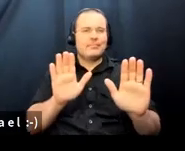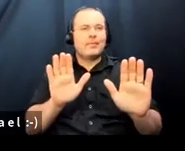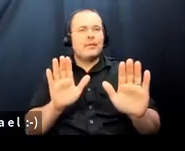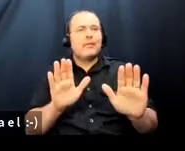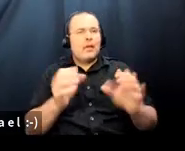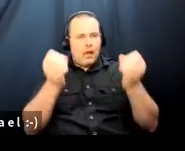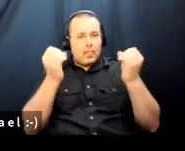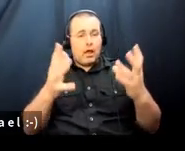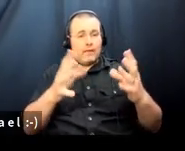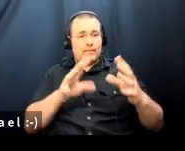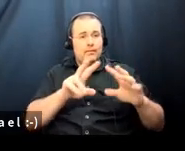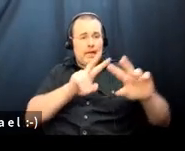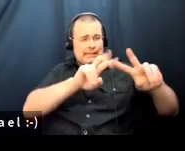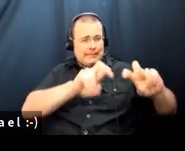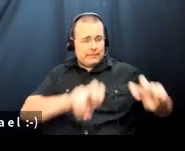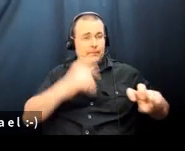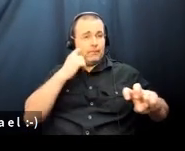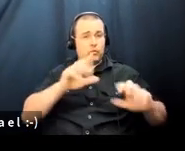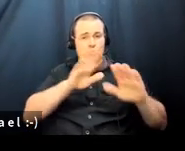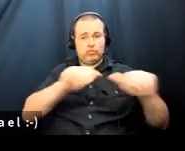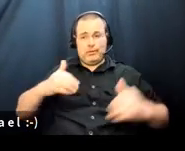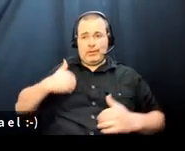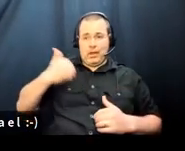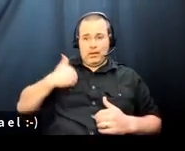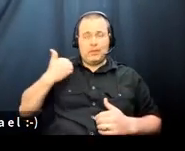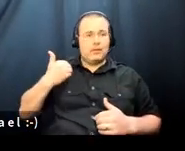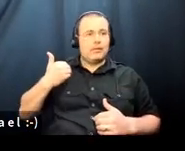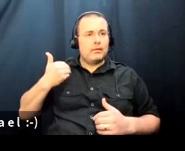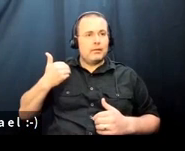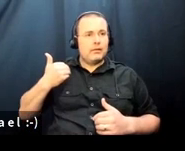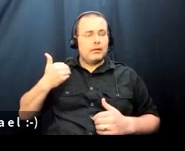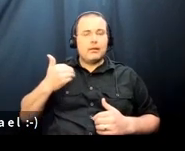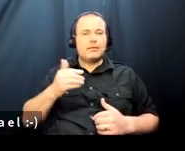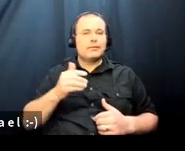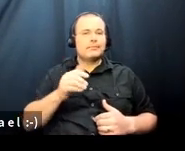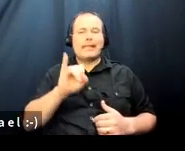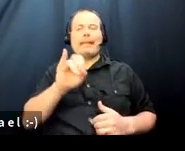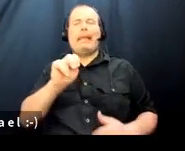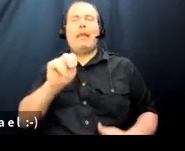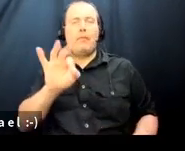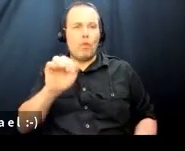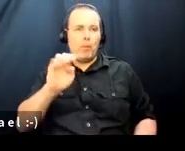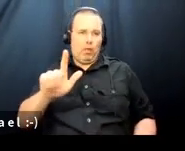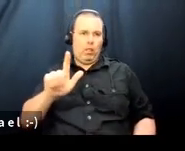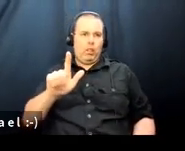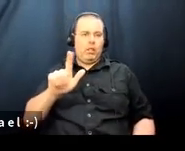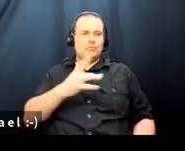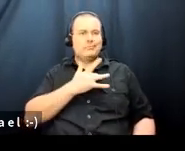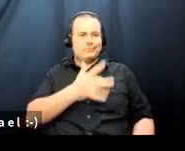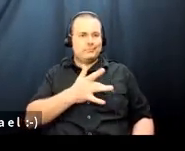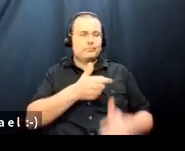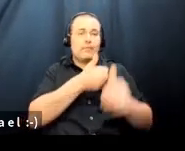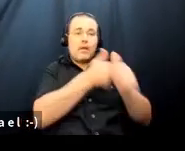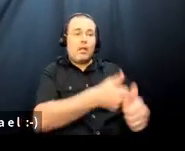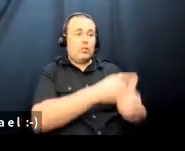assessment for very young children is in fact quite informal and primarily based on checklists and